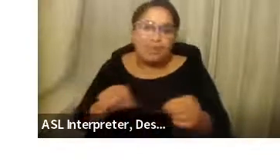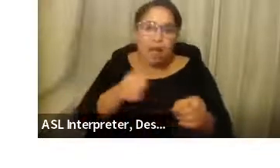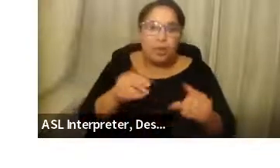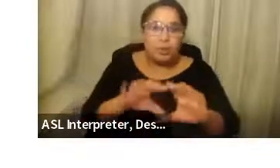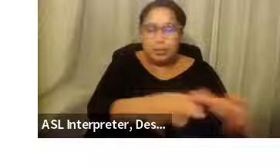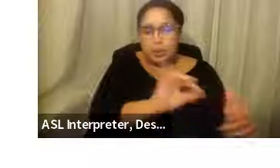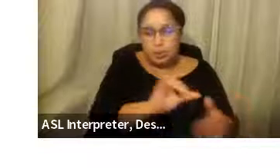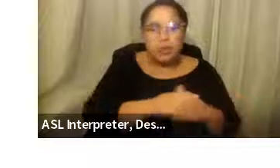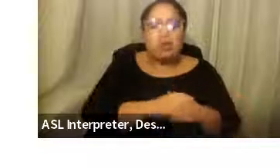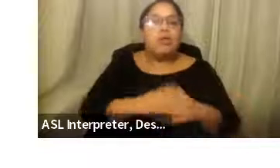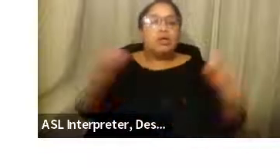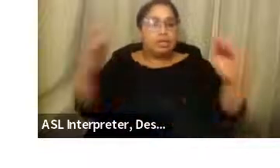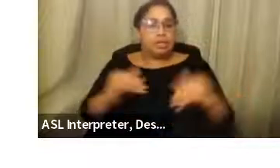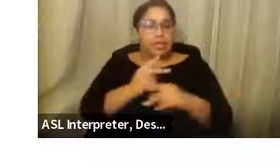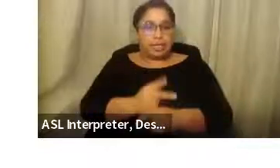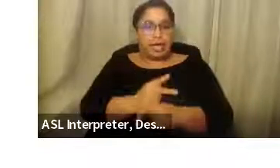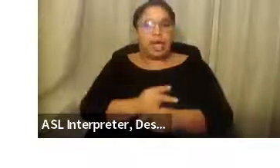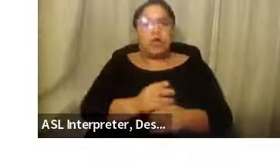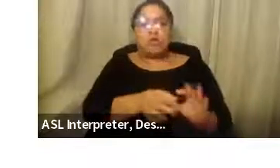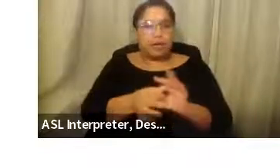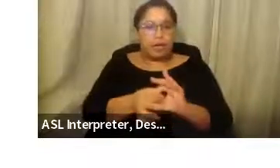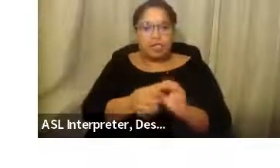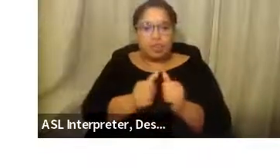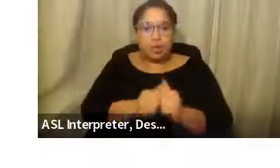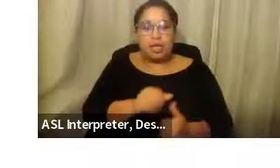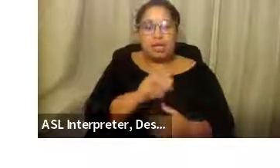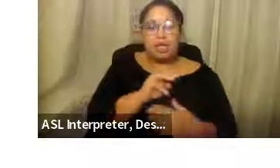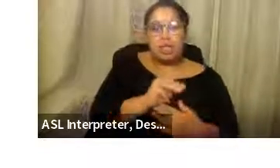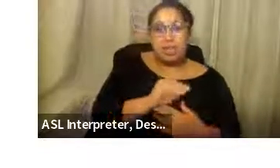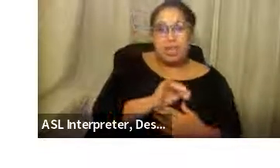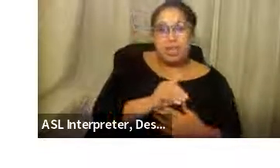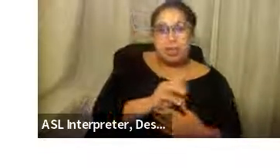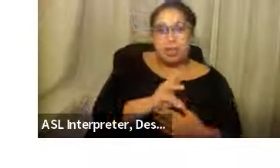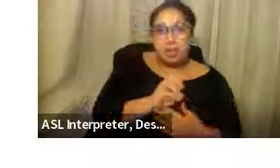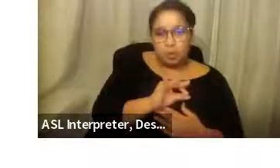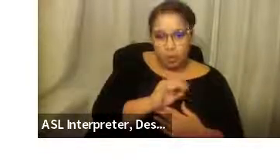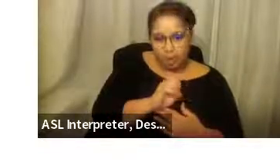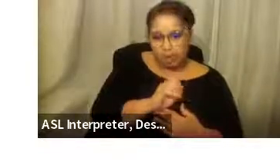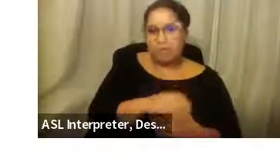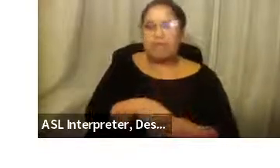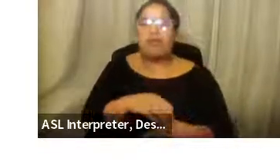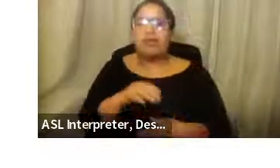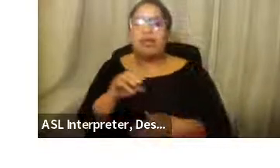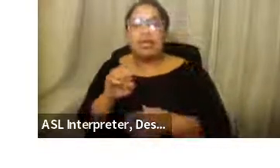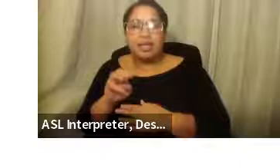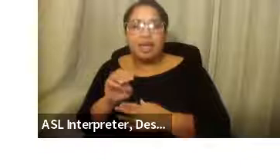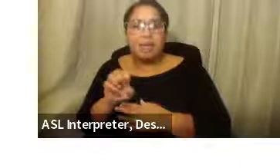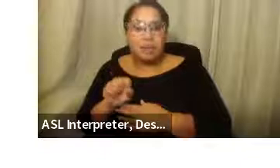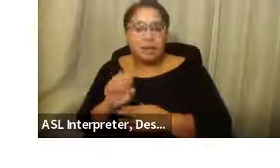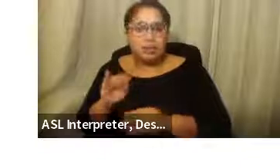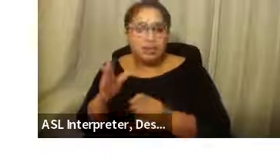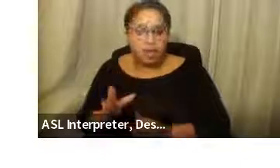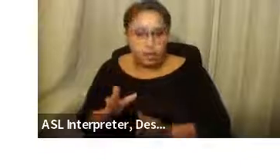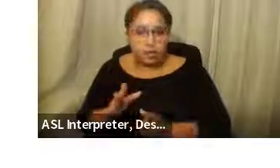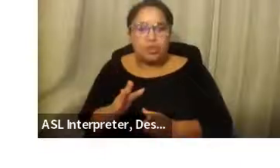between midwife, EMS providers, and local hospitals. One of the things that's really is difficult